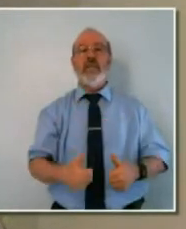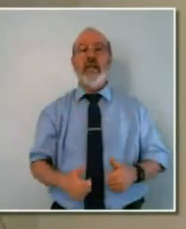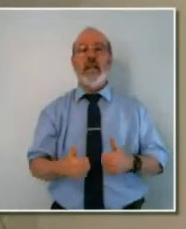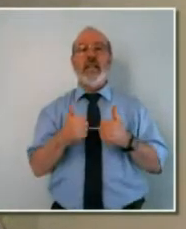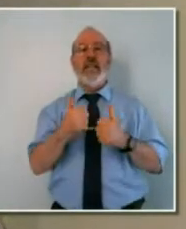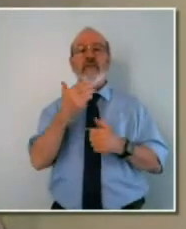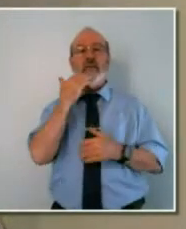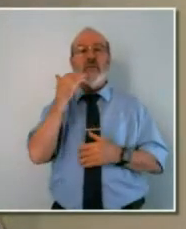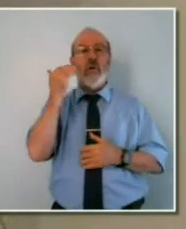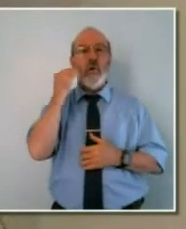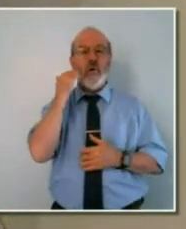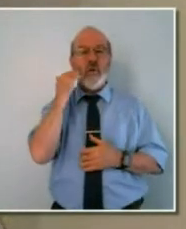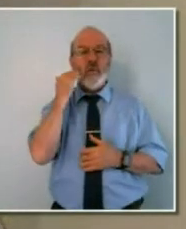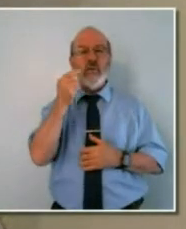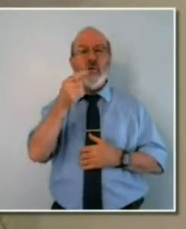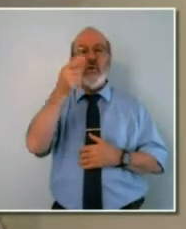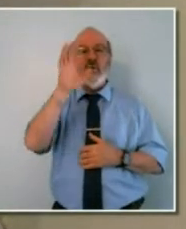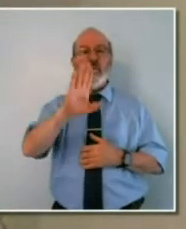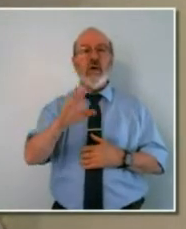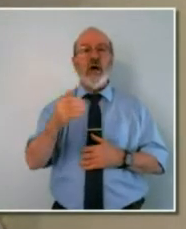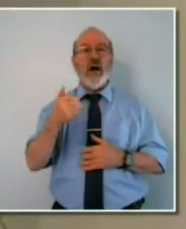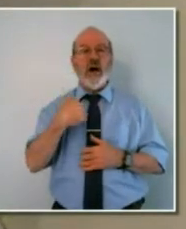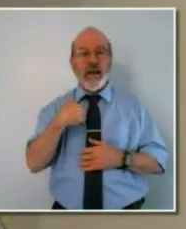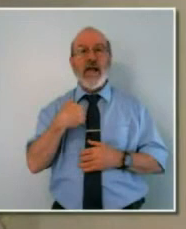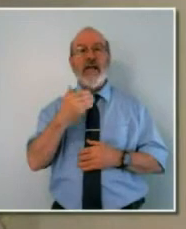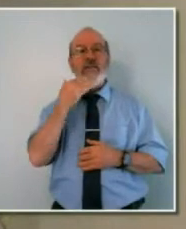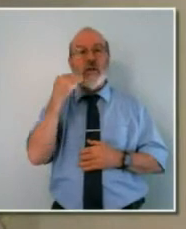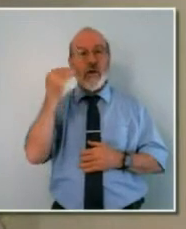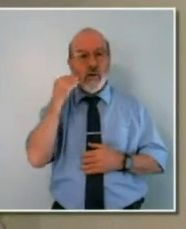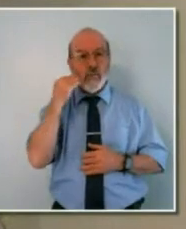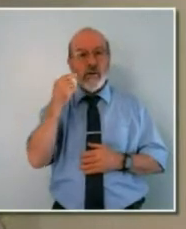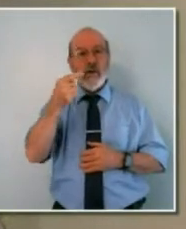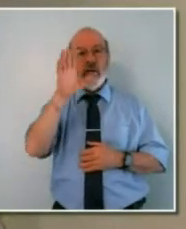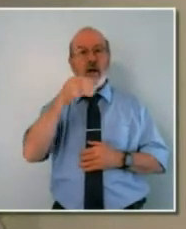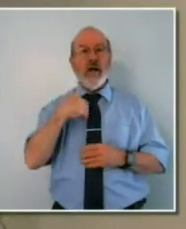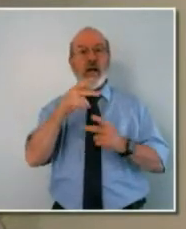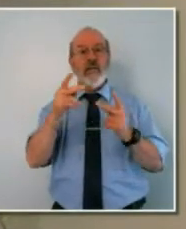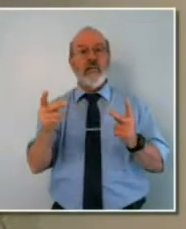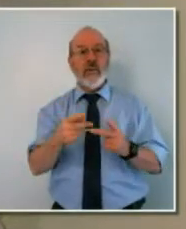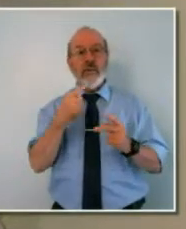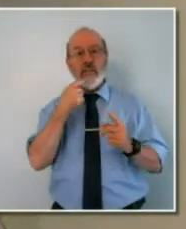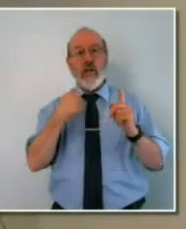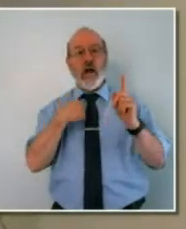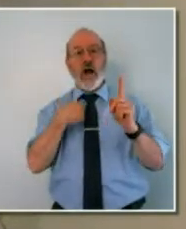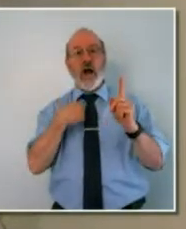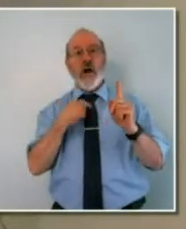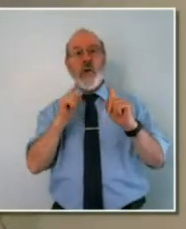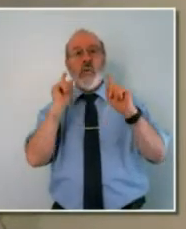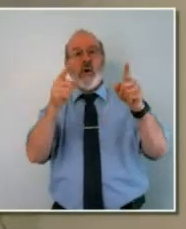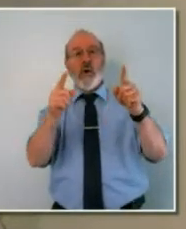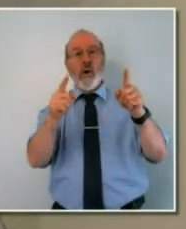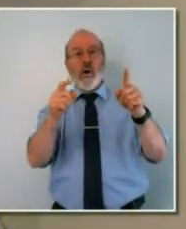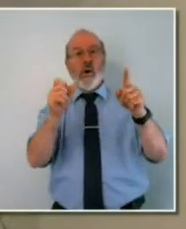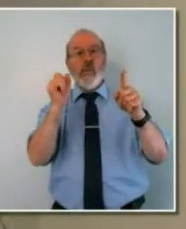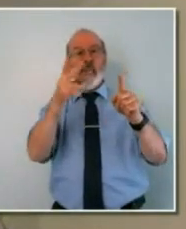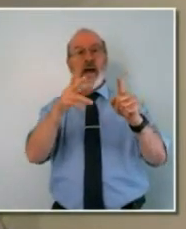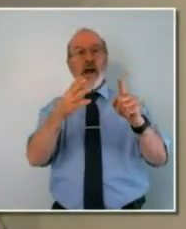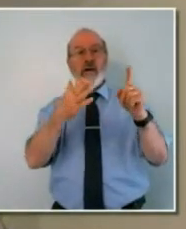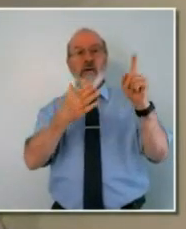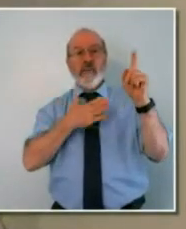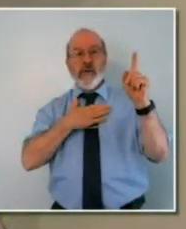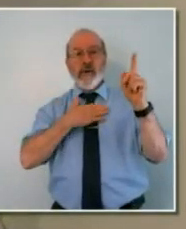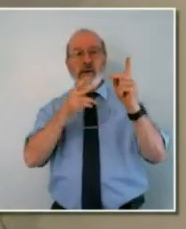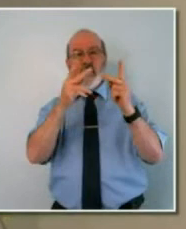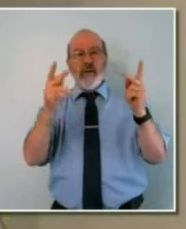home. Well, God has a home. God has a place. And he said, I will go and return to